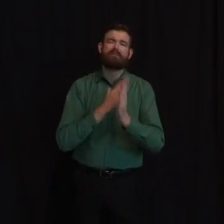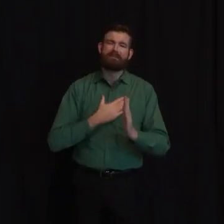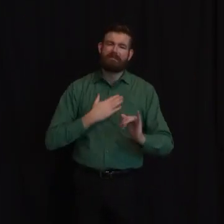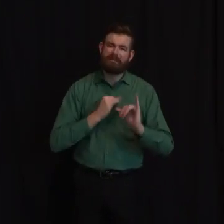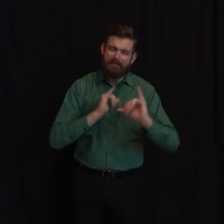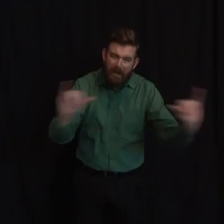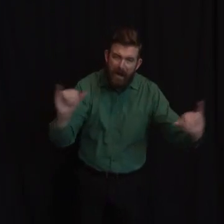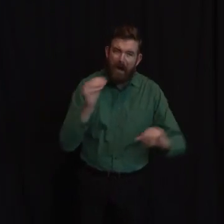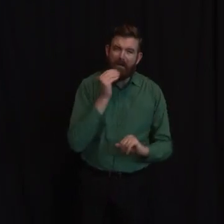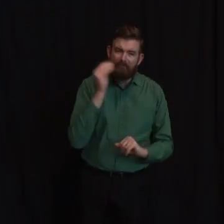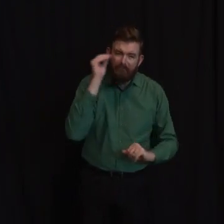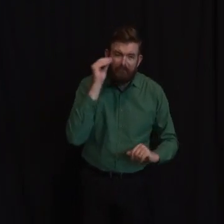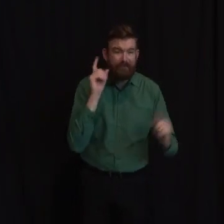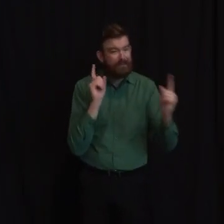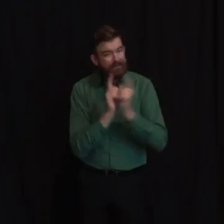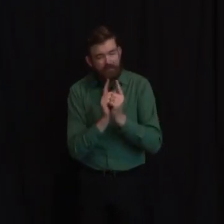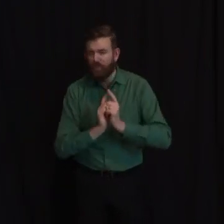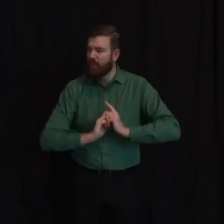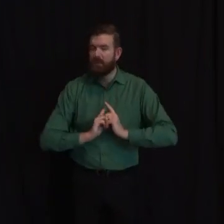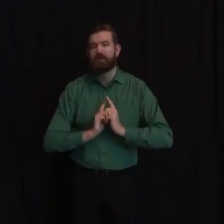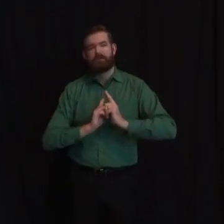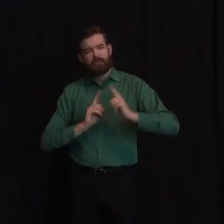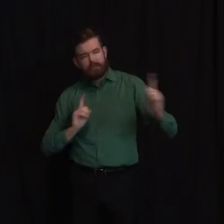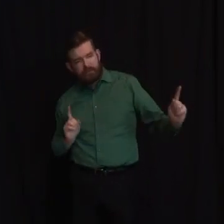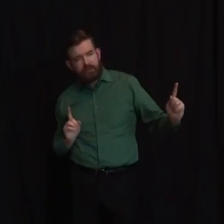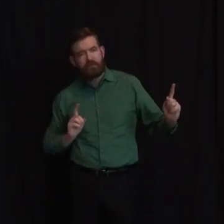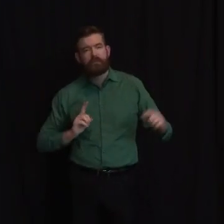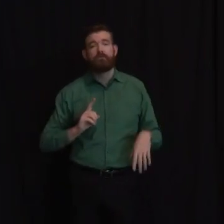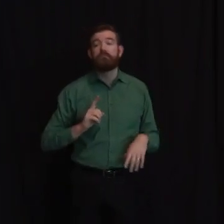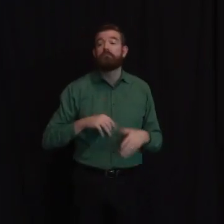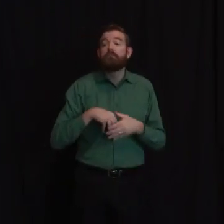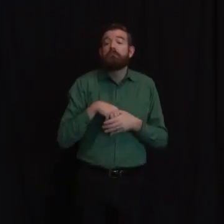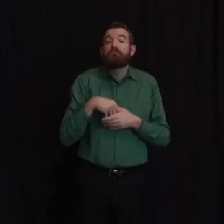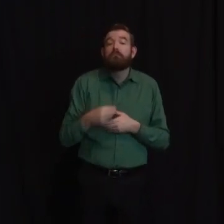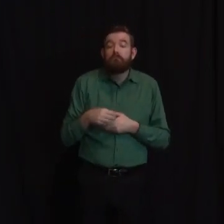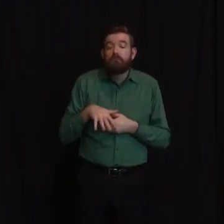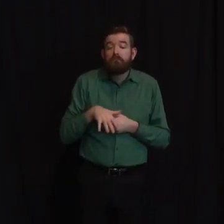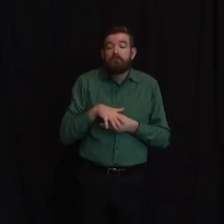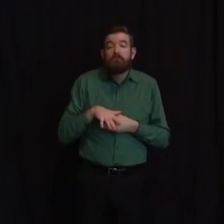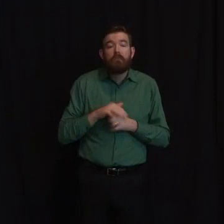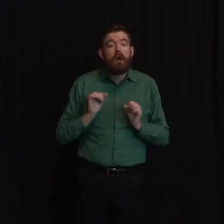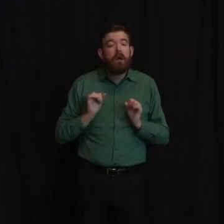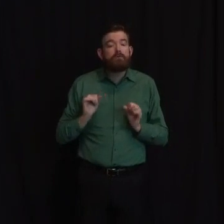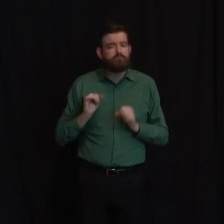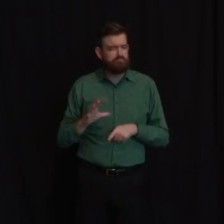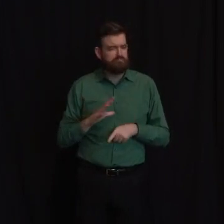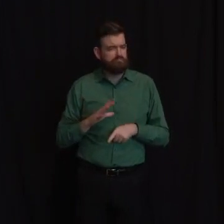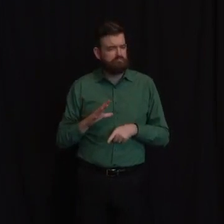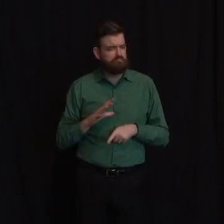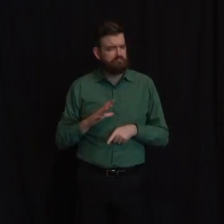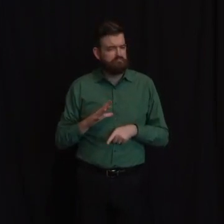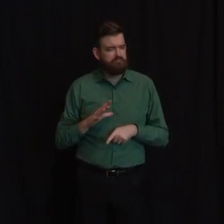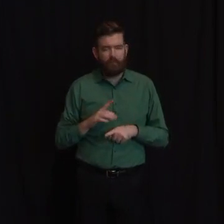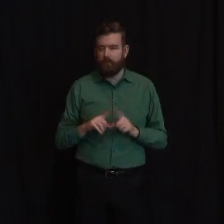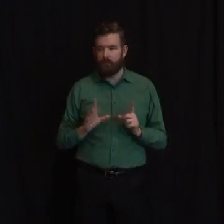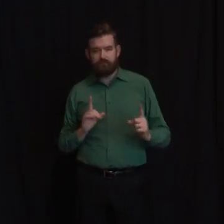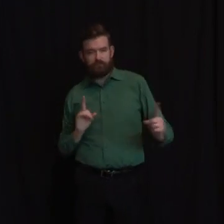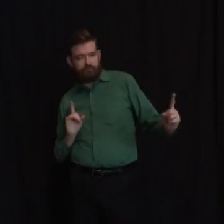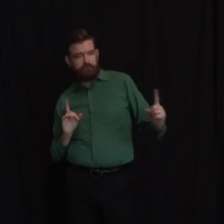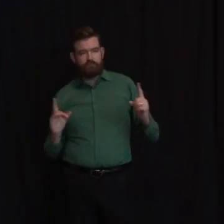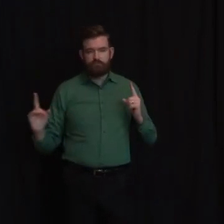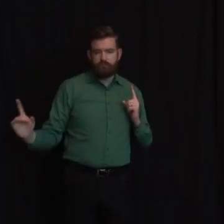other. Find ways to get fresh air that's responsible. And we're going to get through this together. Unequivocally, we will get through this together. But